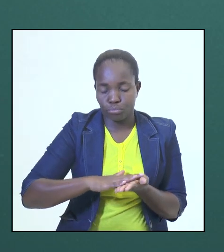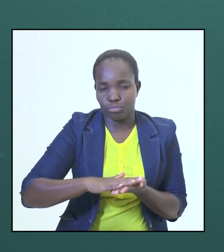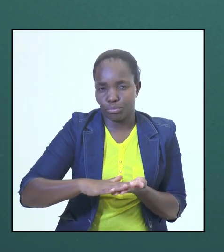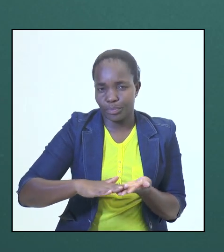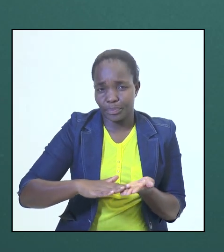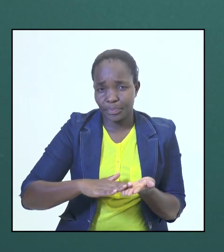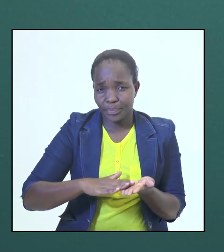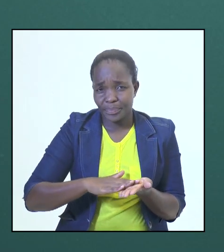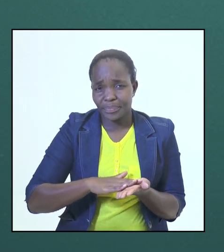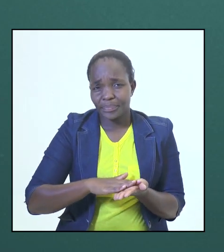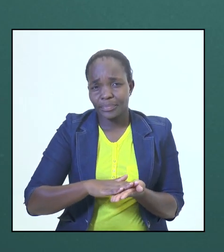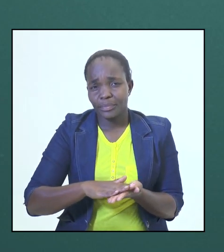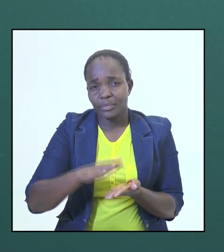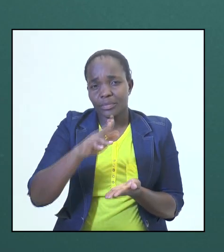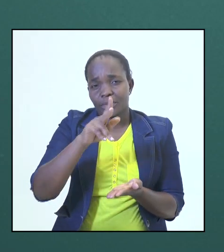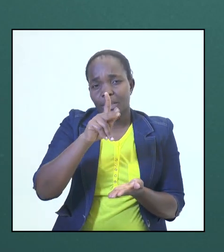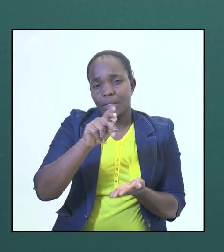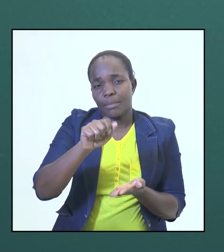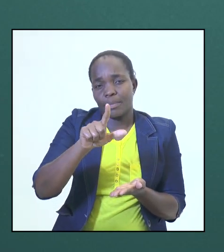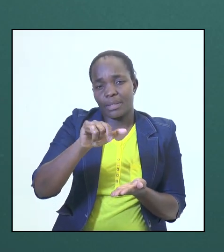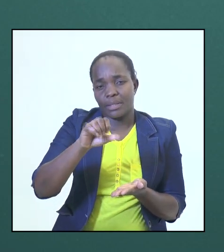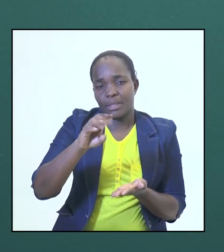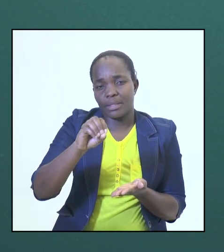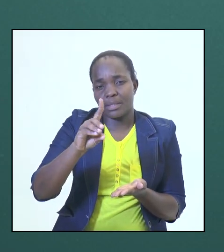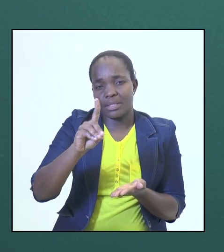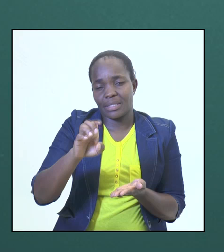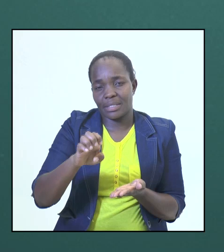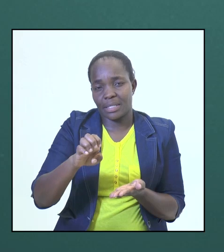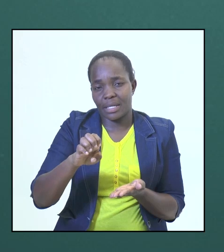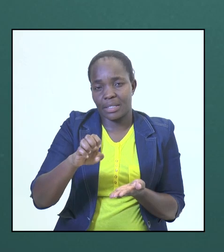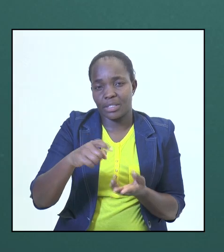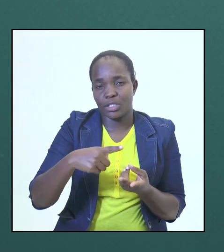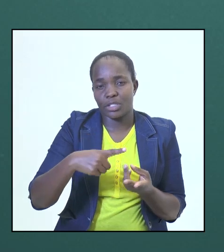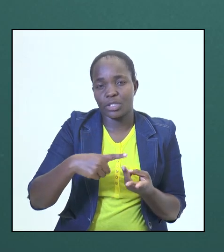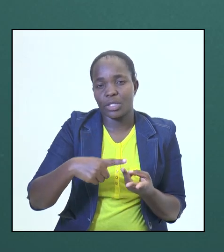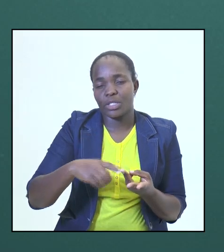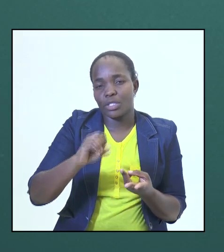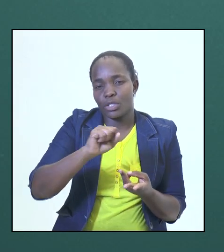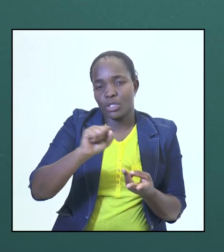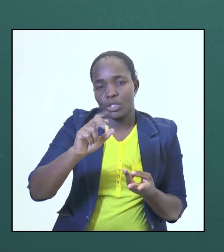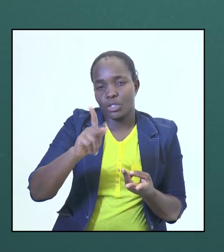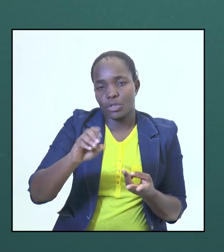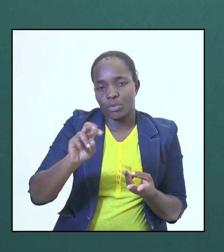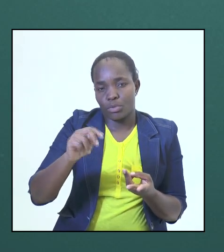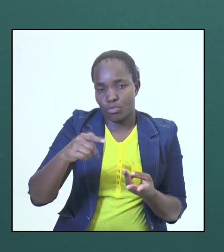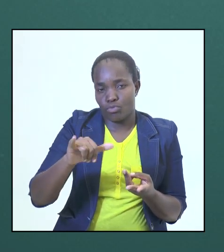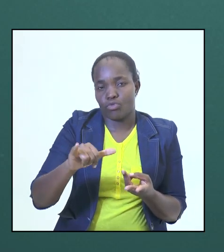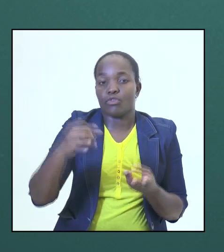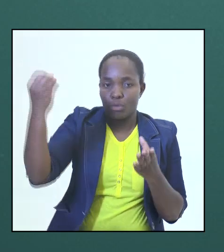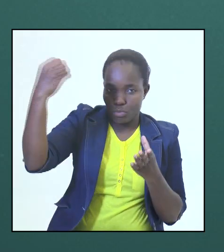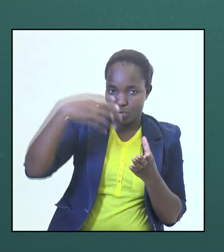the palisade mesophyll layer and spongy mesophyll layers contain chloroplast for